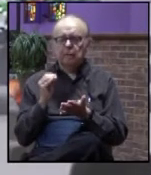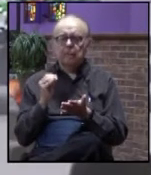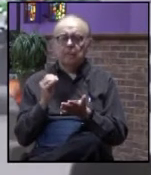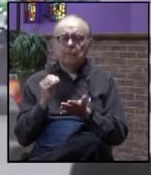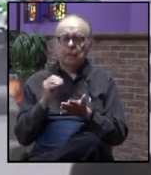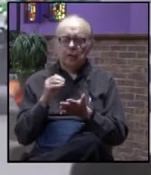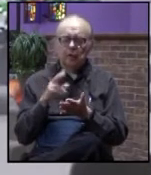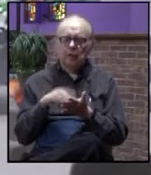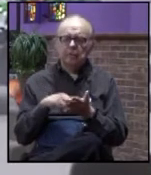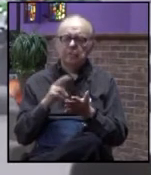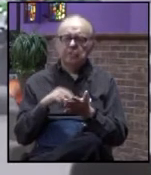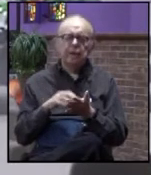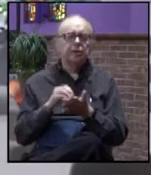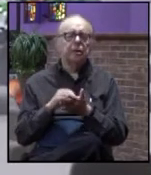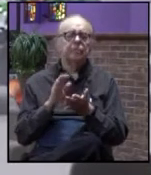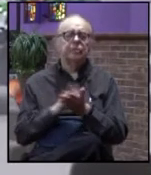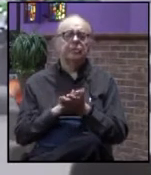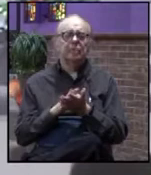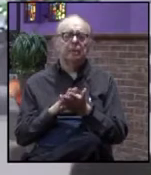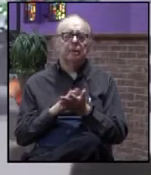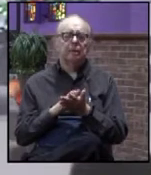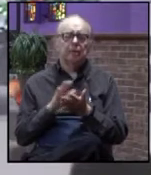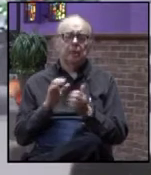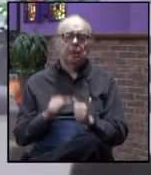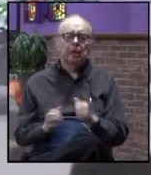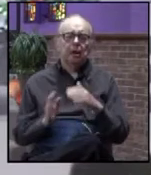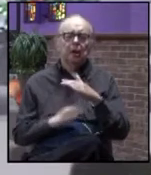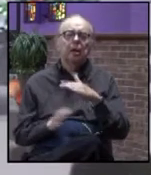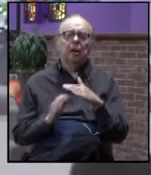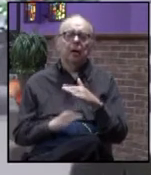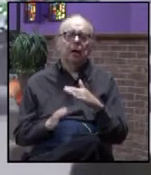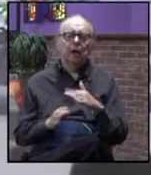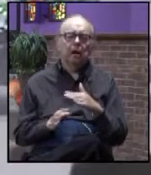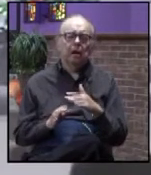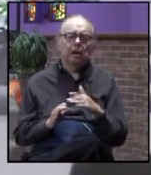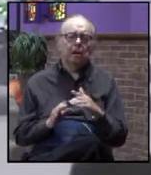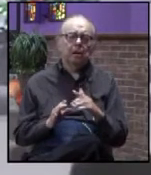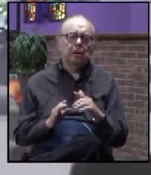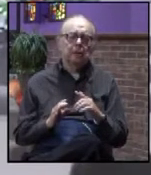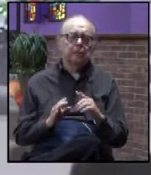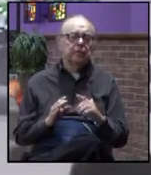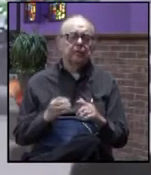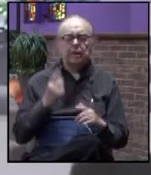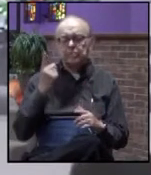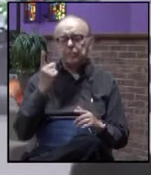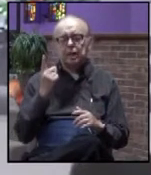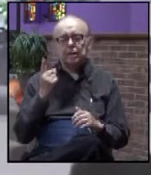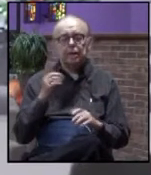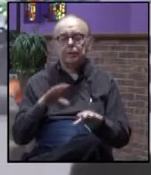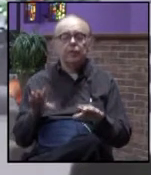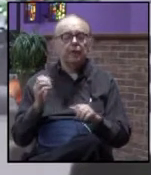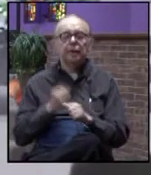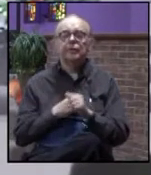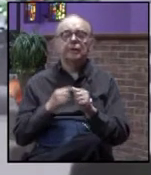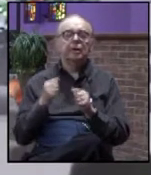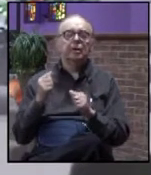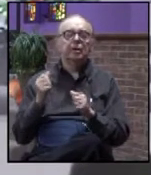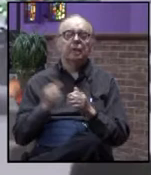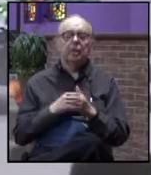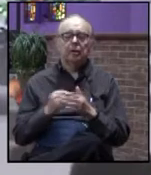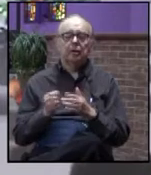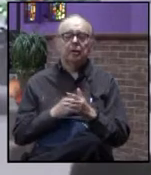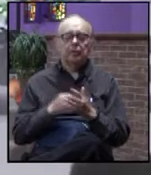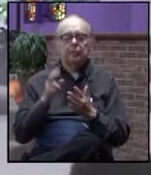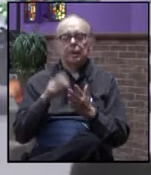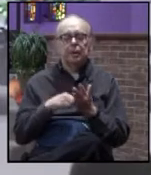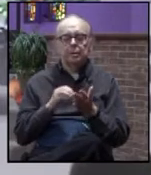if you learned to read shape notes, you could basically go every tune. If you learned how to read the shape